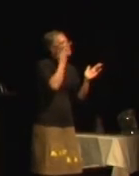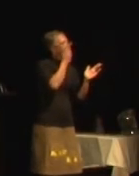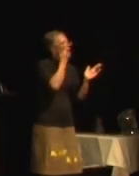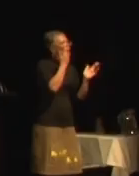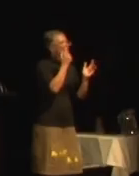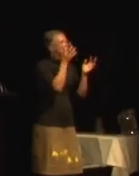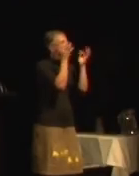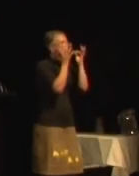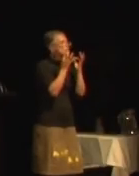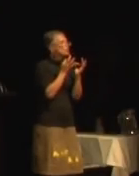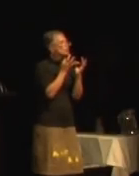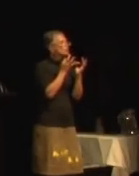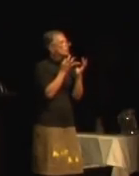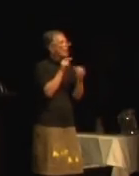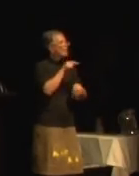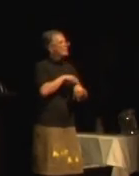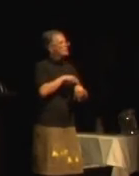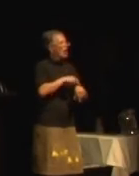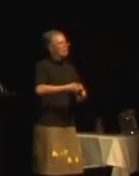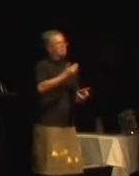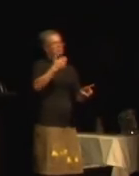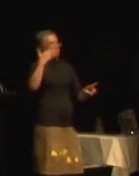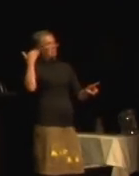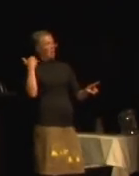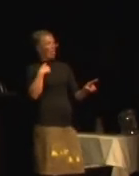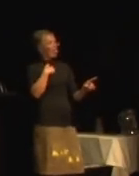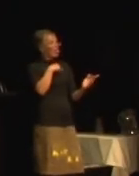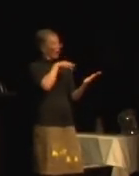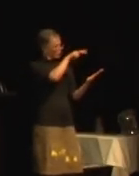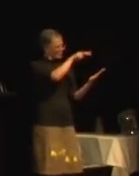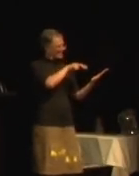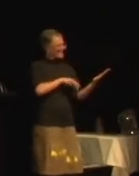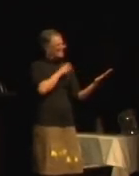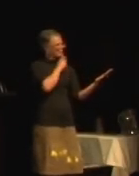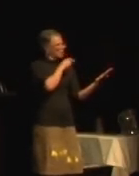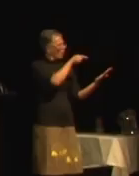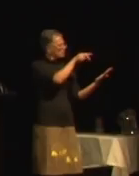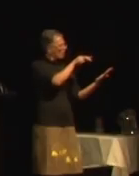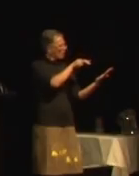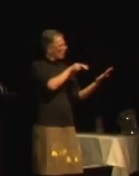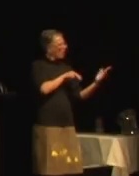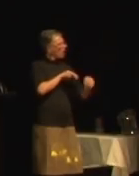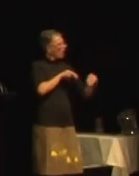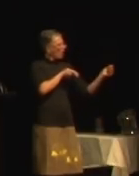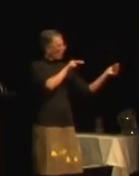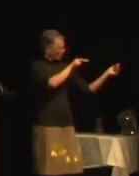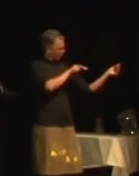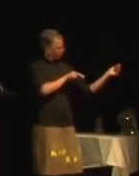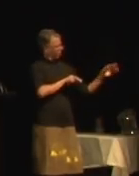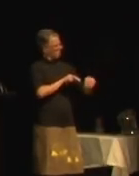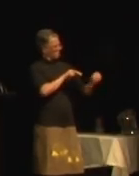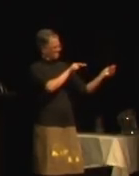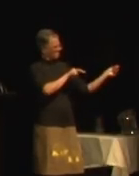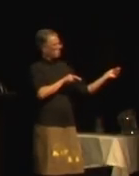1896. And I think that report was really interesting for me to read just how much conversation there was with the